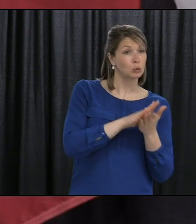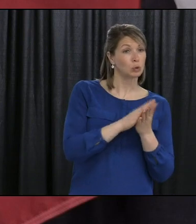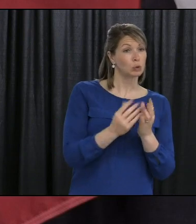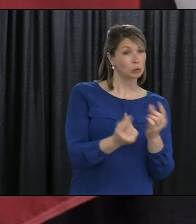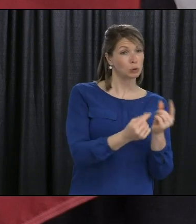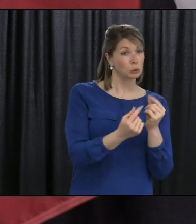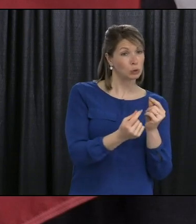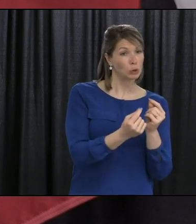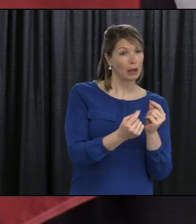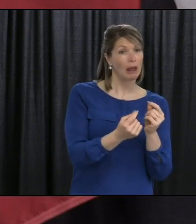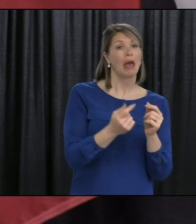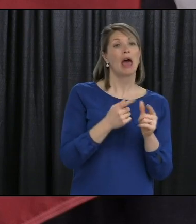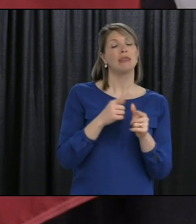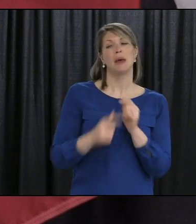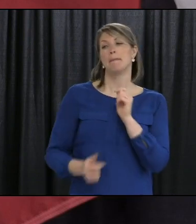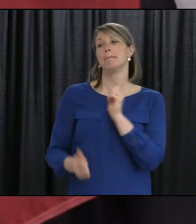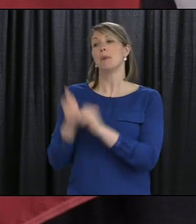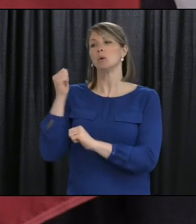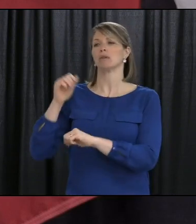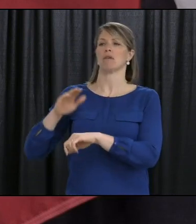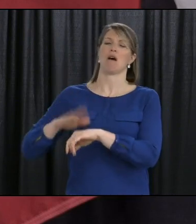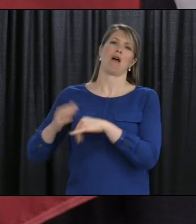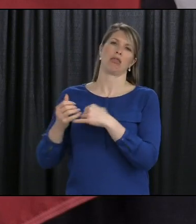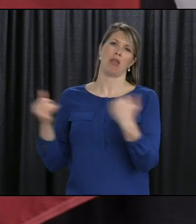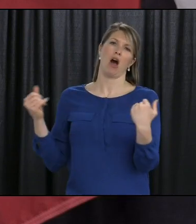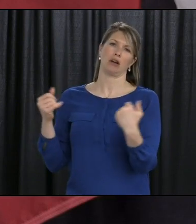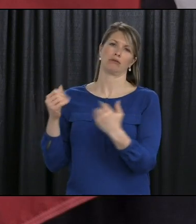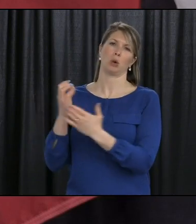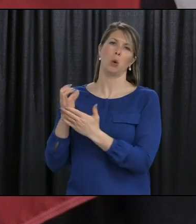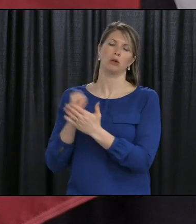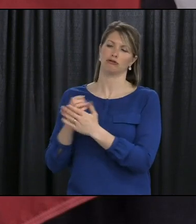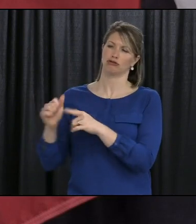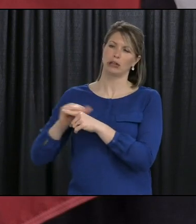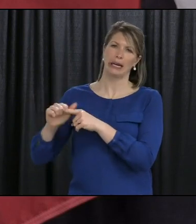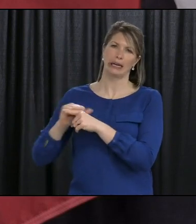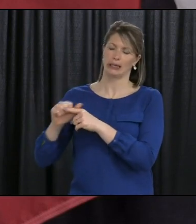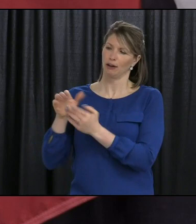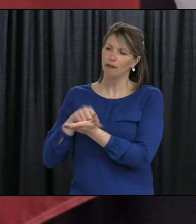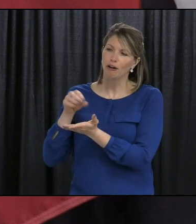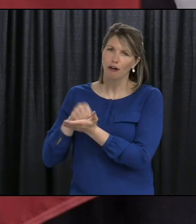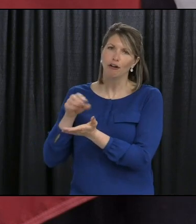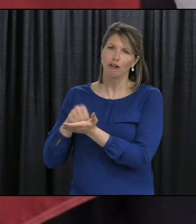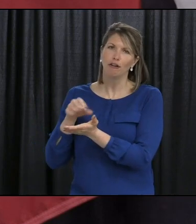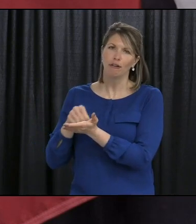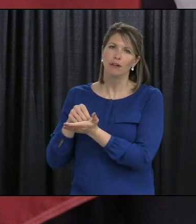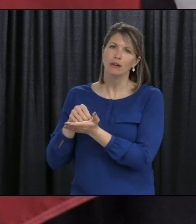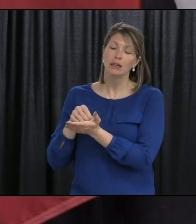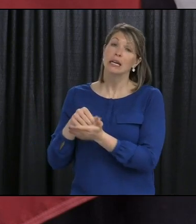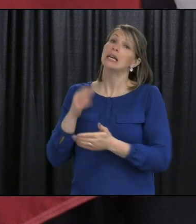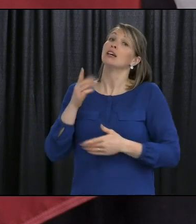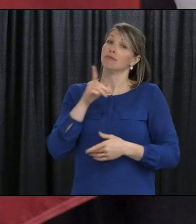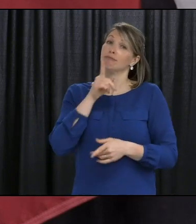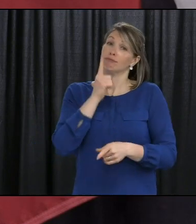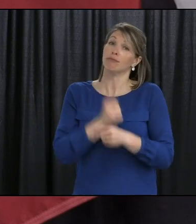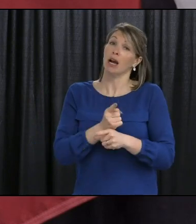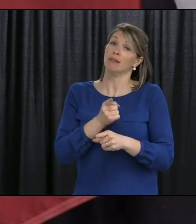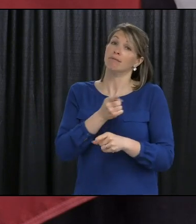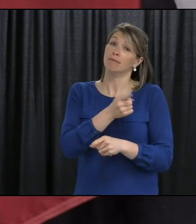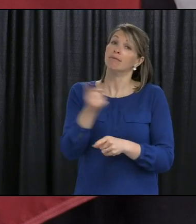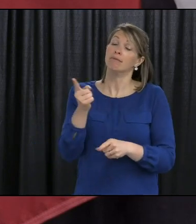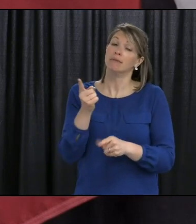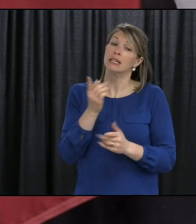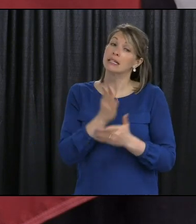in-school education, as well as maybe a combination of some online courses as well. So you're right. Some things just cannot be